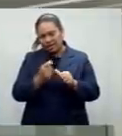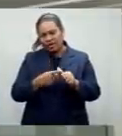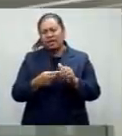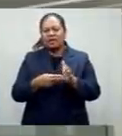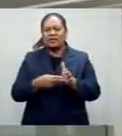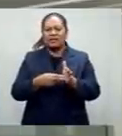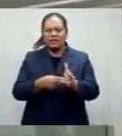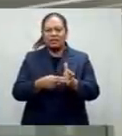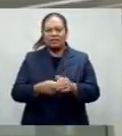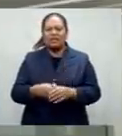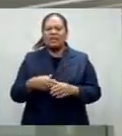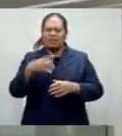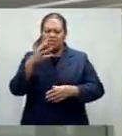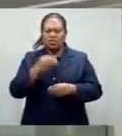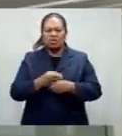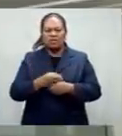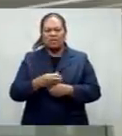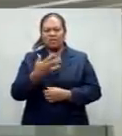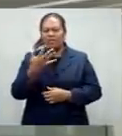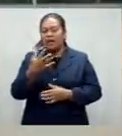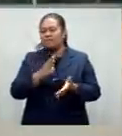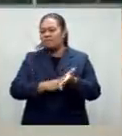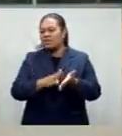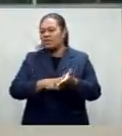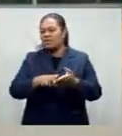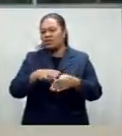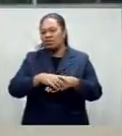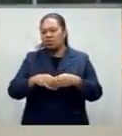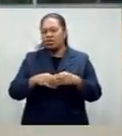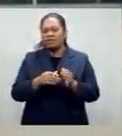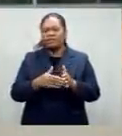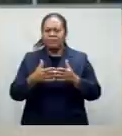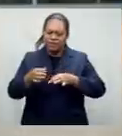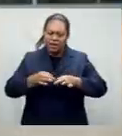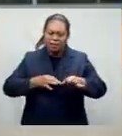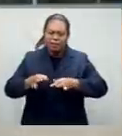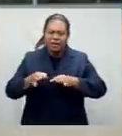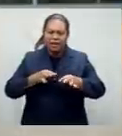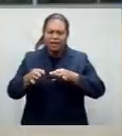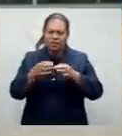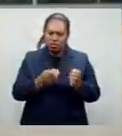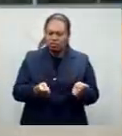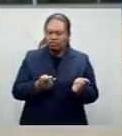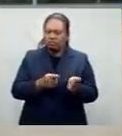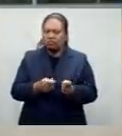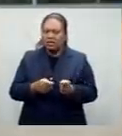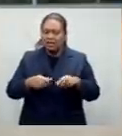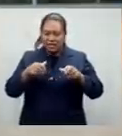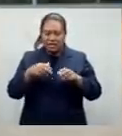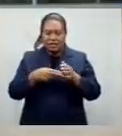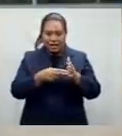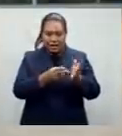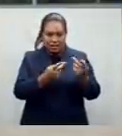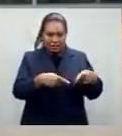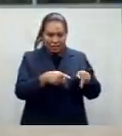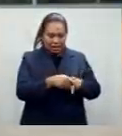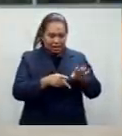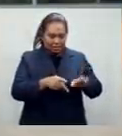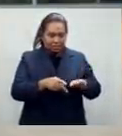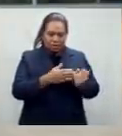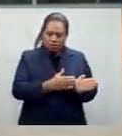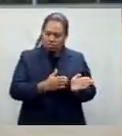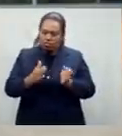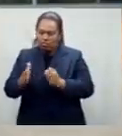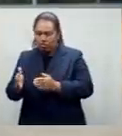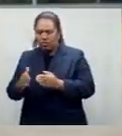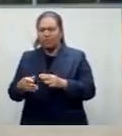million. The acquisition is in line with its plans to relocate its Nandi dealership from its current location in